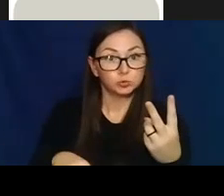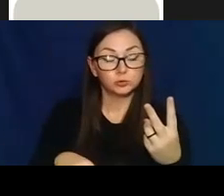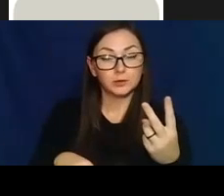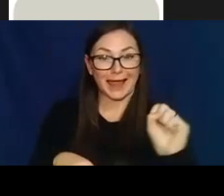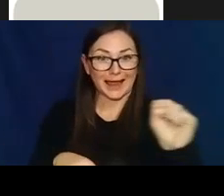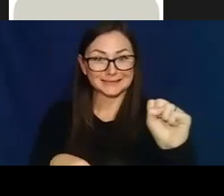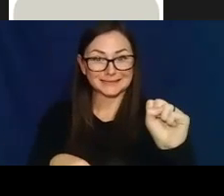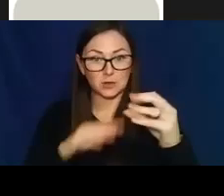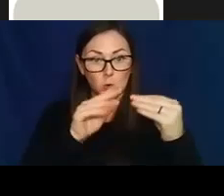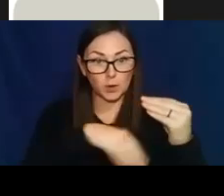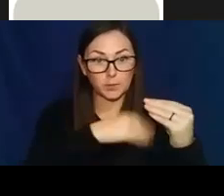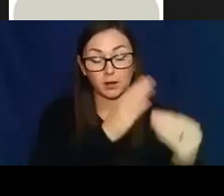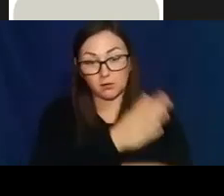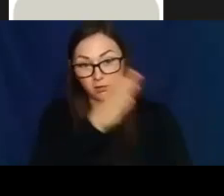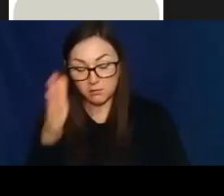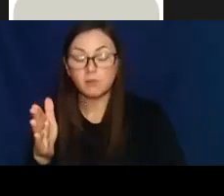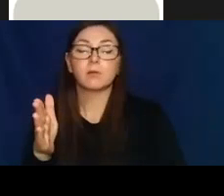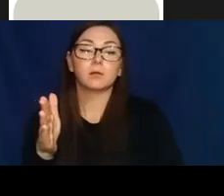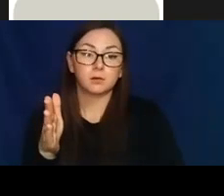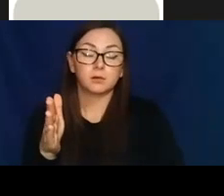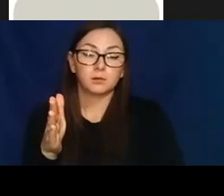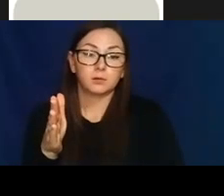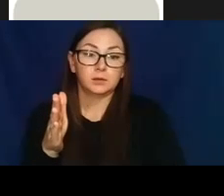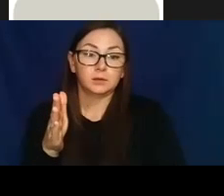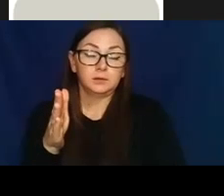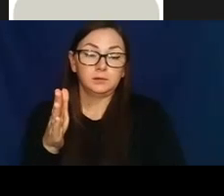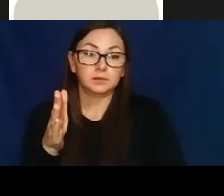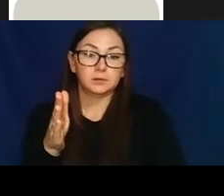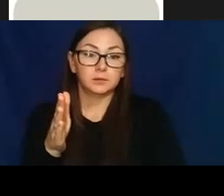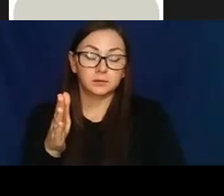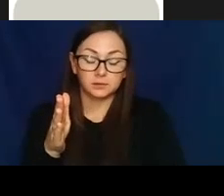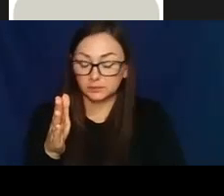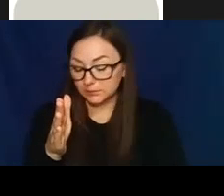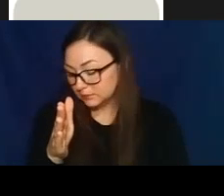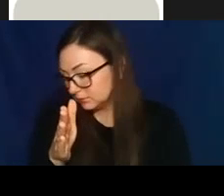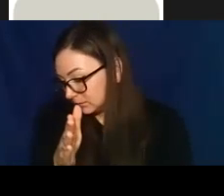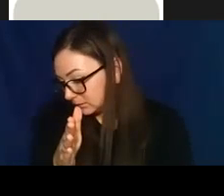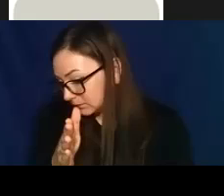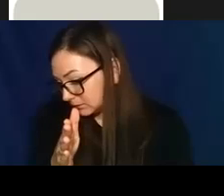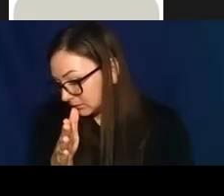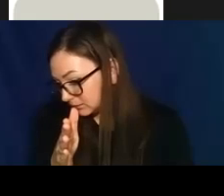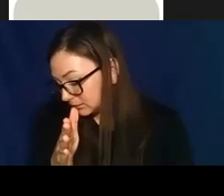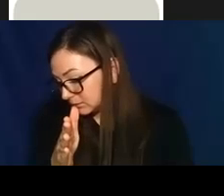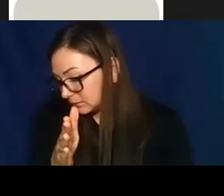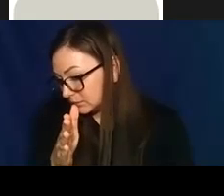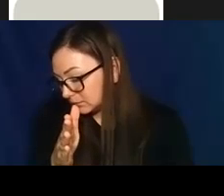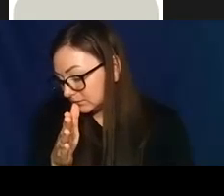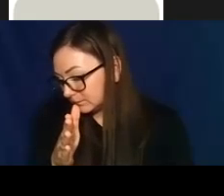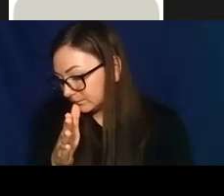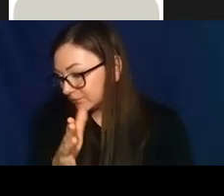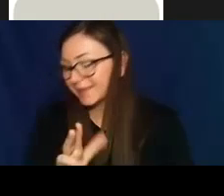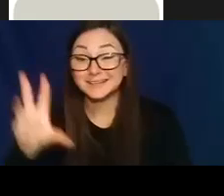we move across the periodic table and we see that there's 6 electrons that go into the p